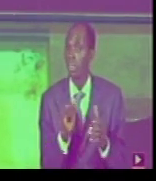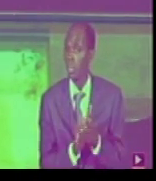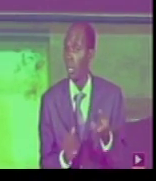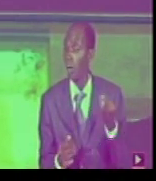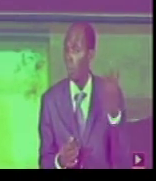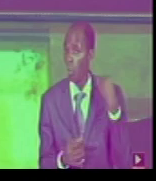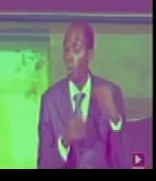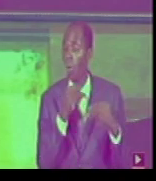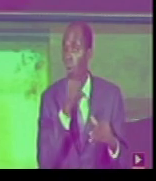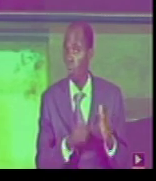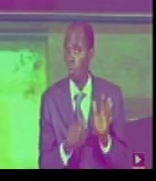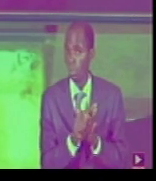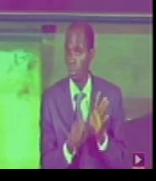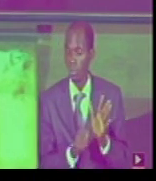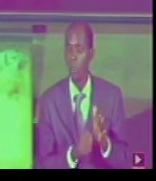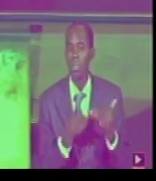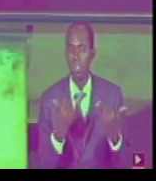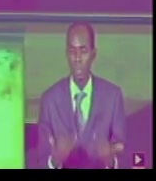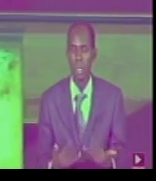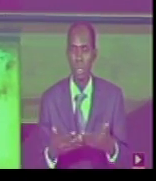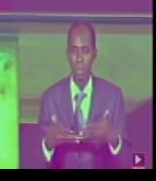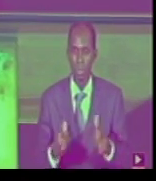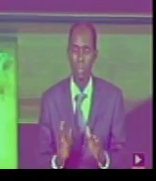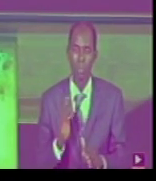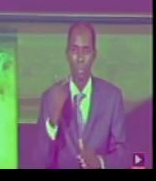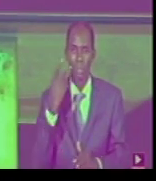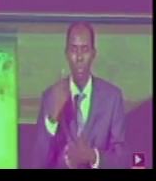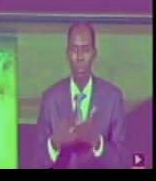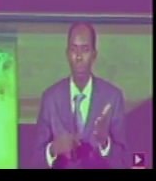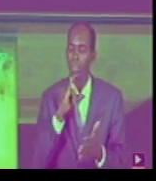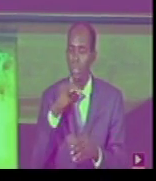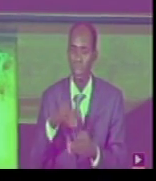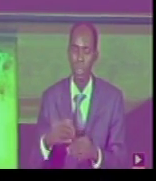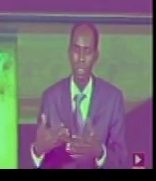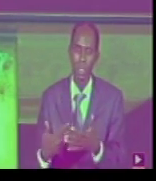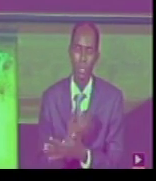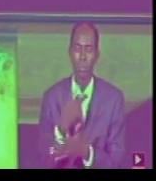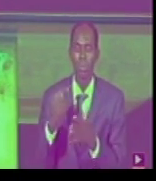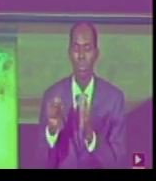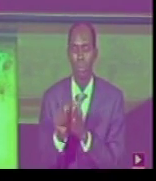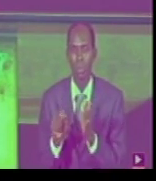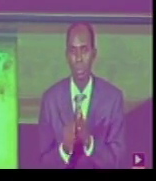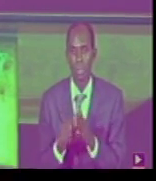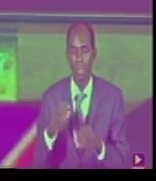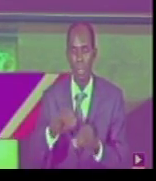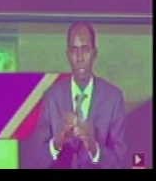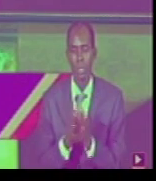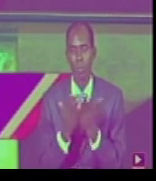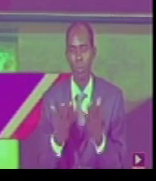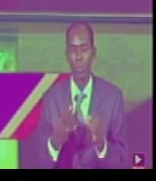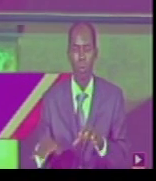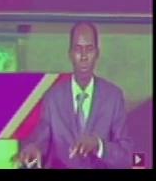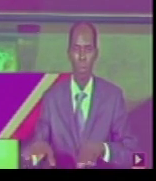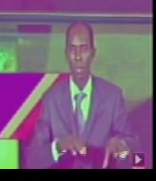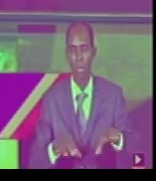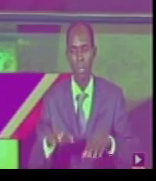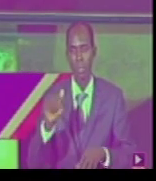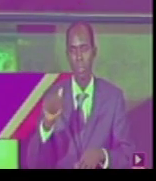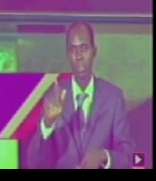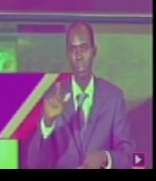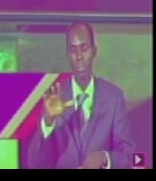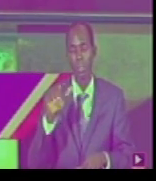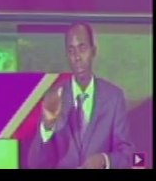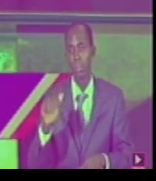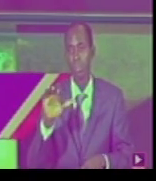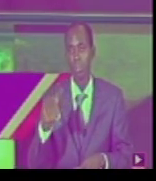it say in the New Testament? Acts chapter 4, verse 12.